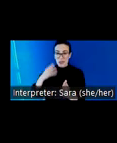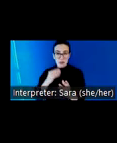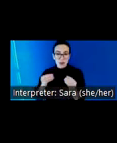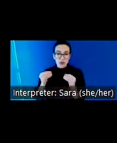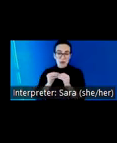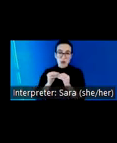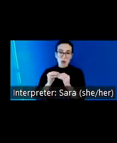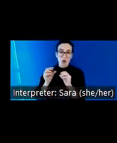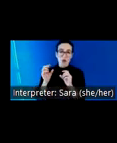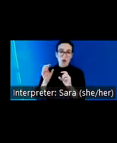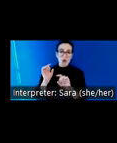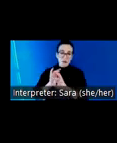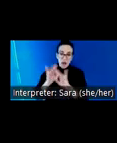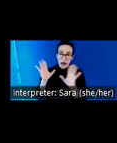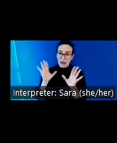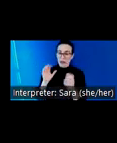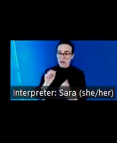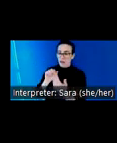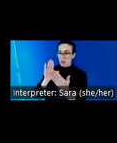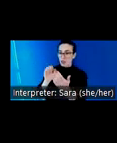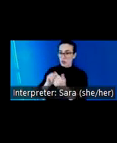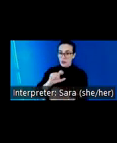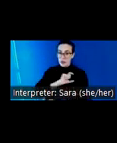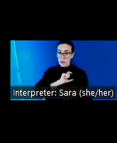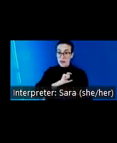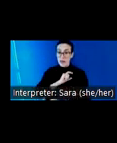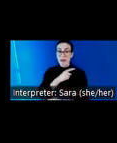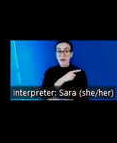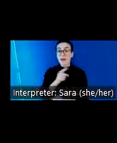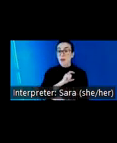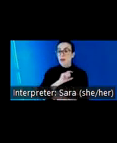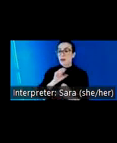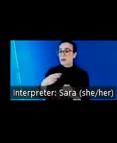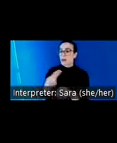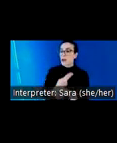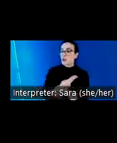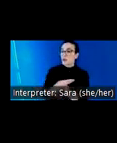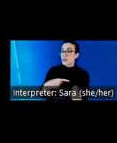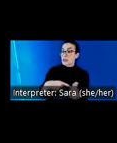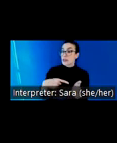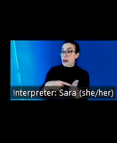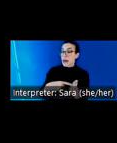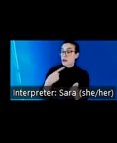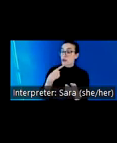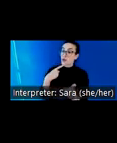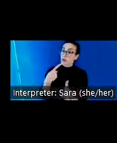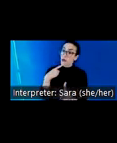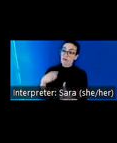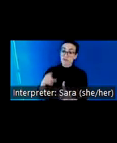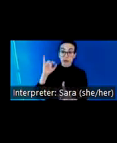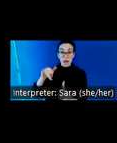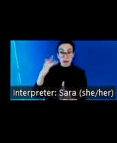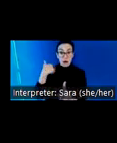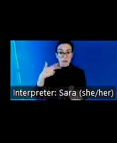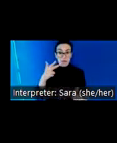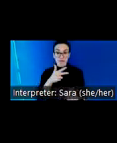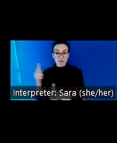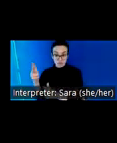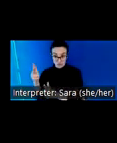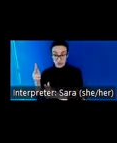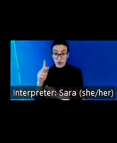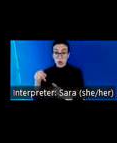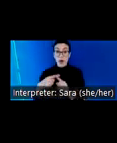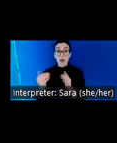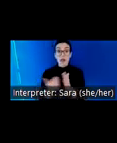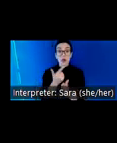who can use debt to justify pretextual stops. Once the new law goes into effect next October,